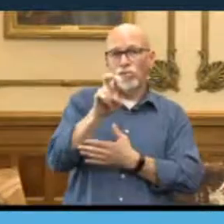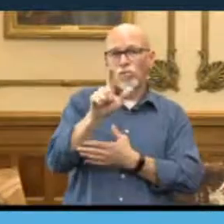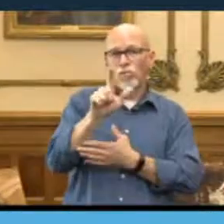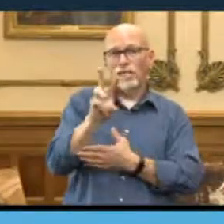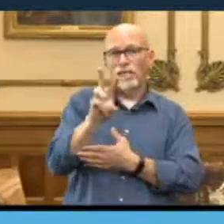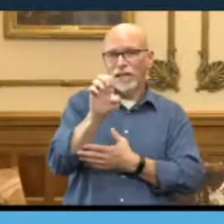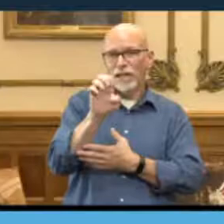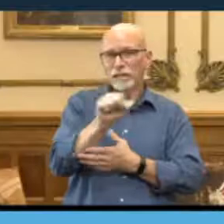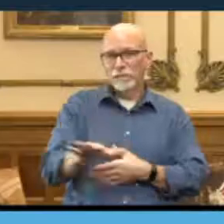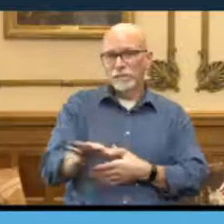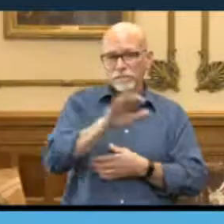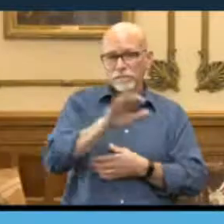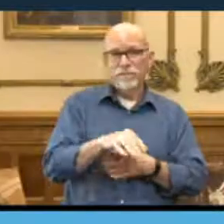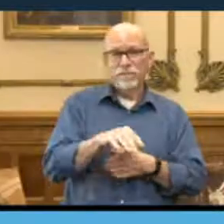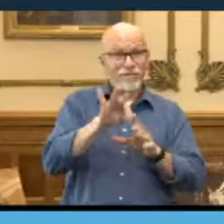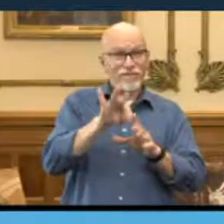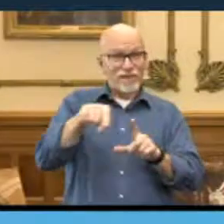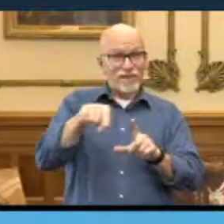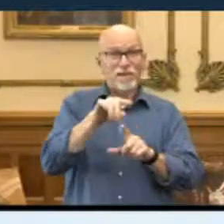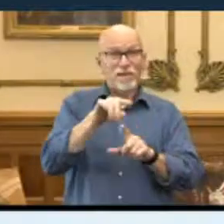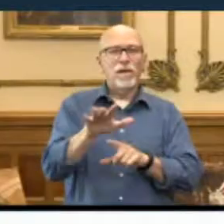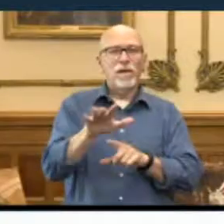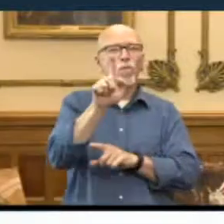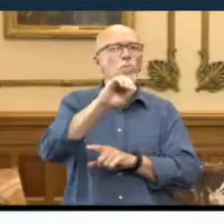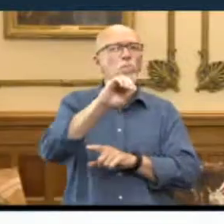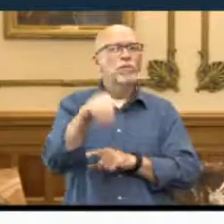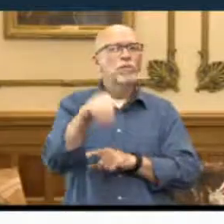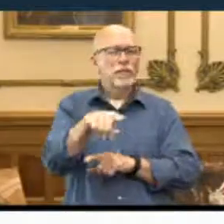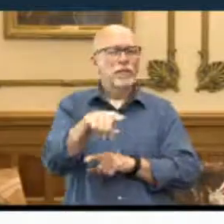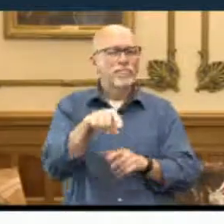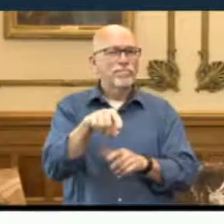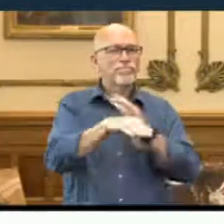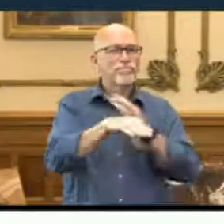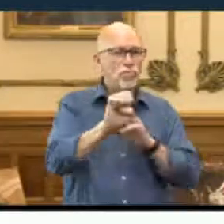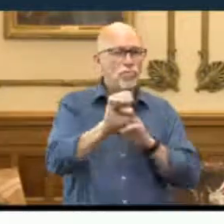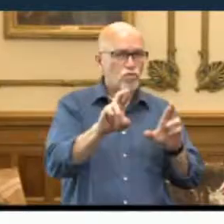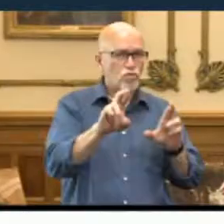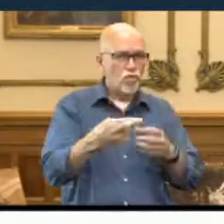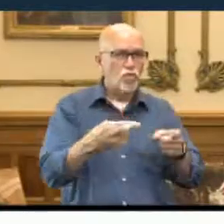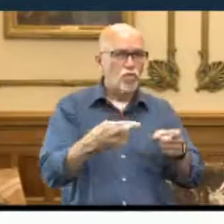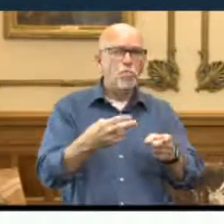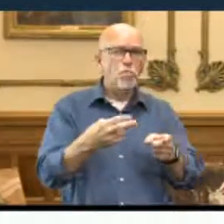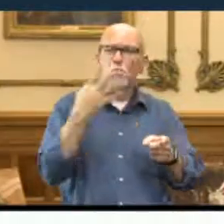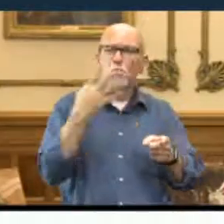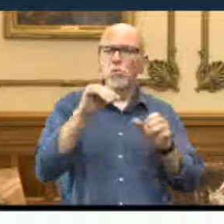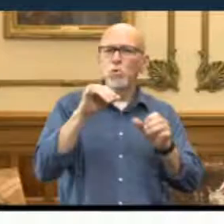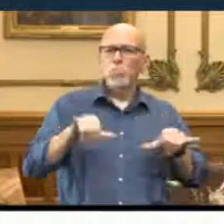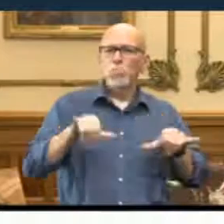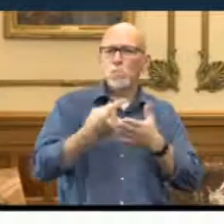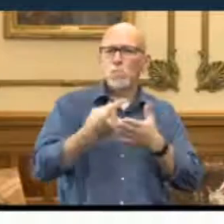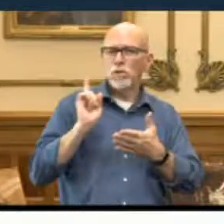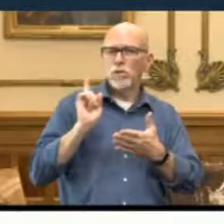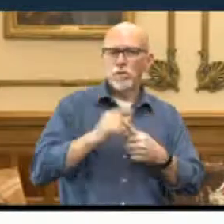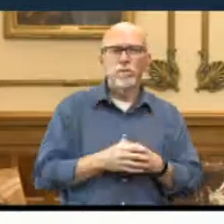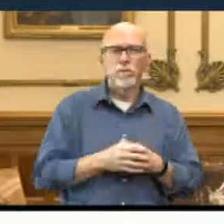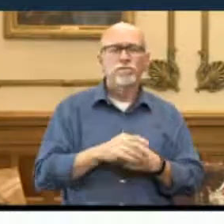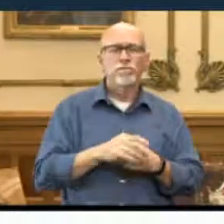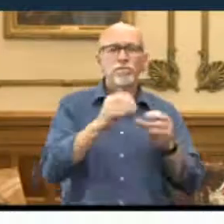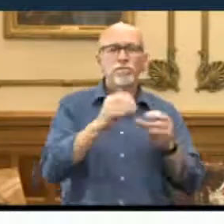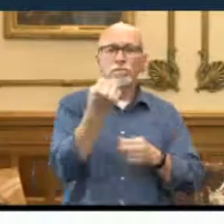101,226 cases. Of those, about 21% visited the emergency department, which is consistent with last week. A total